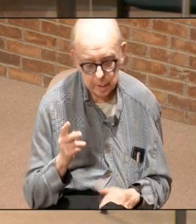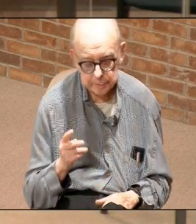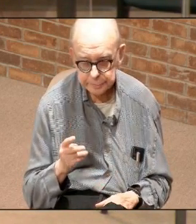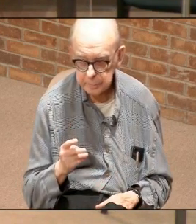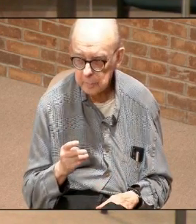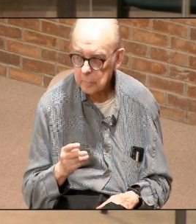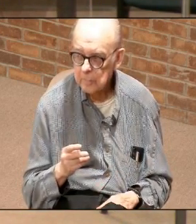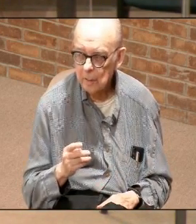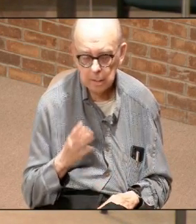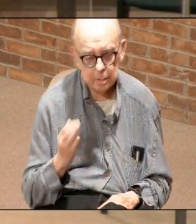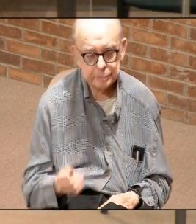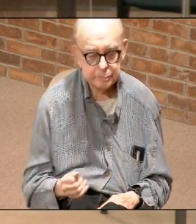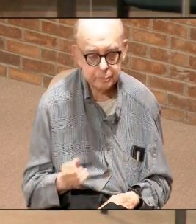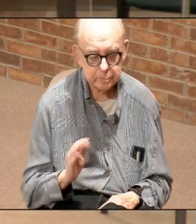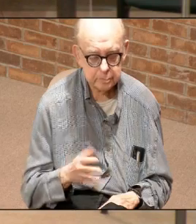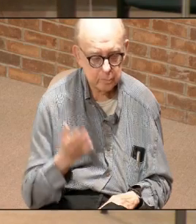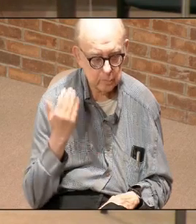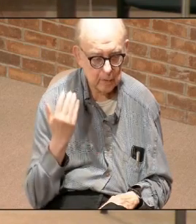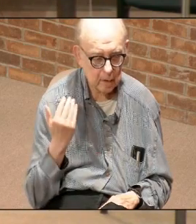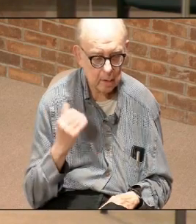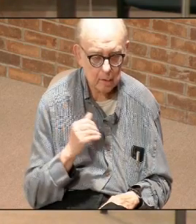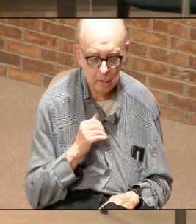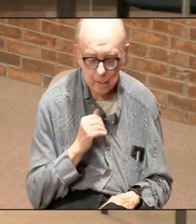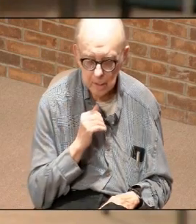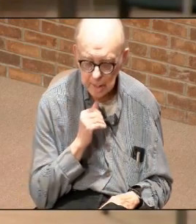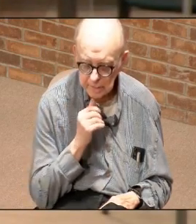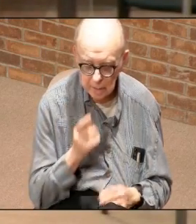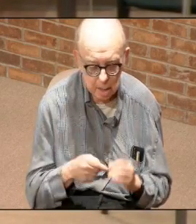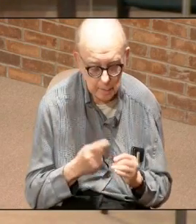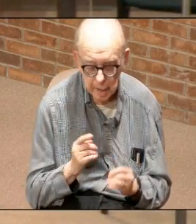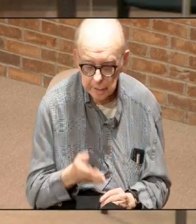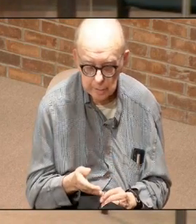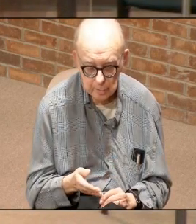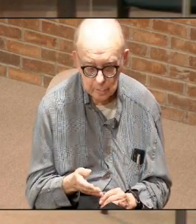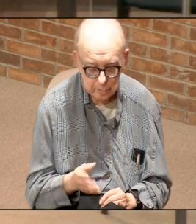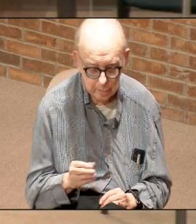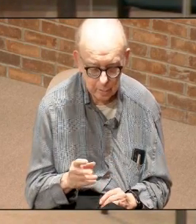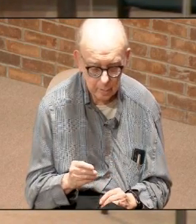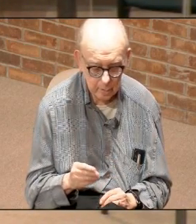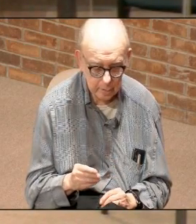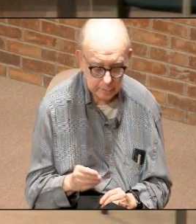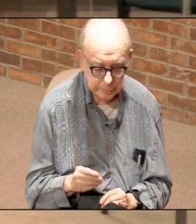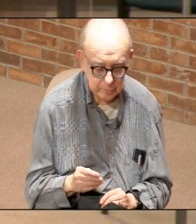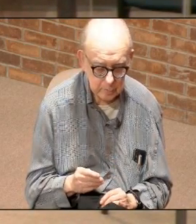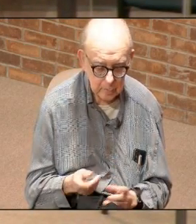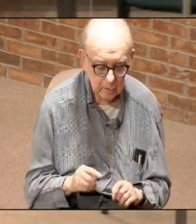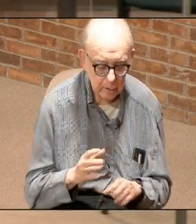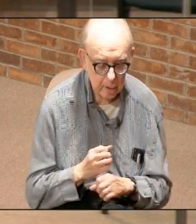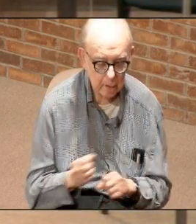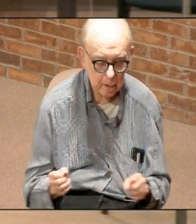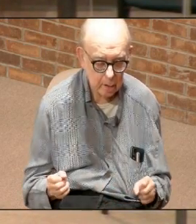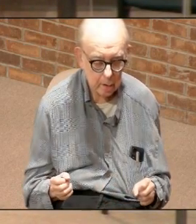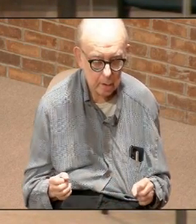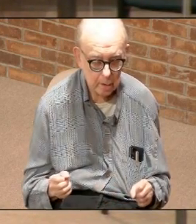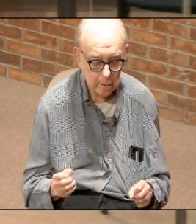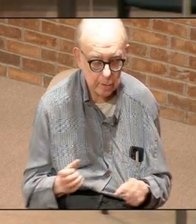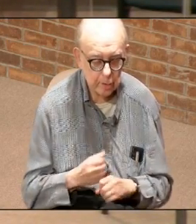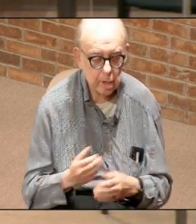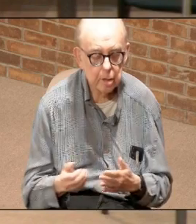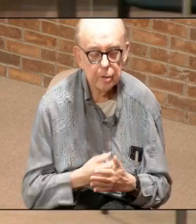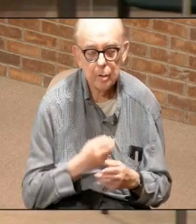Okay? Because your past is not who you are. As a matter of fact, when you got saved, you got a new